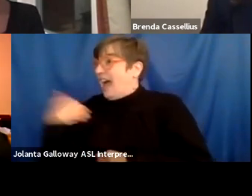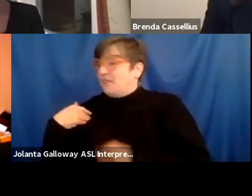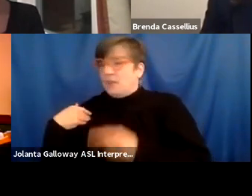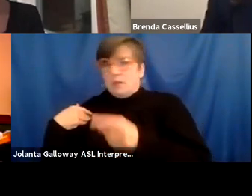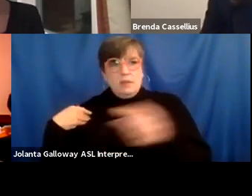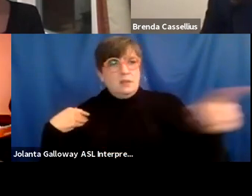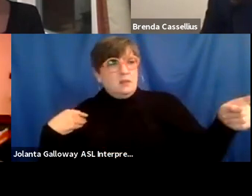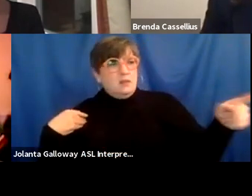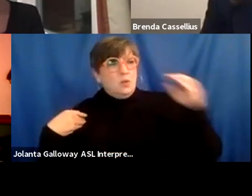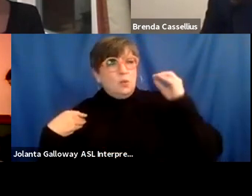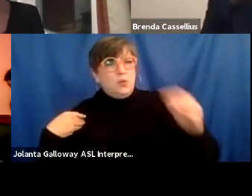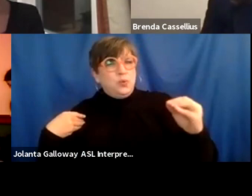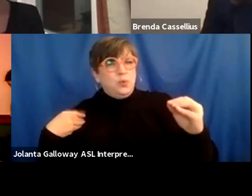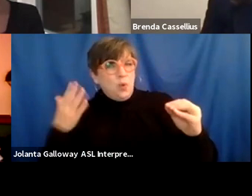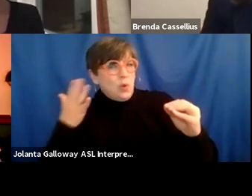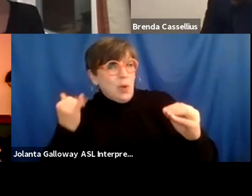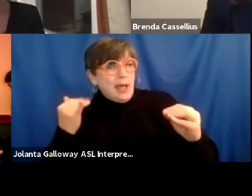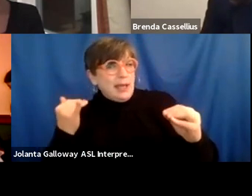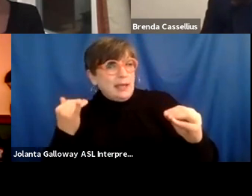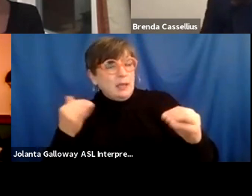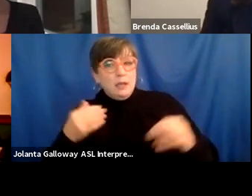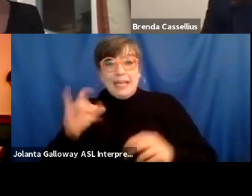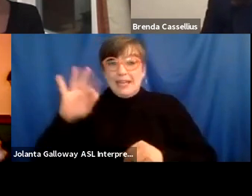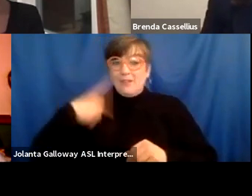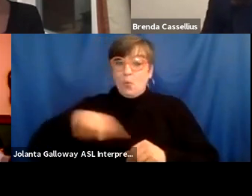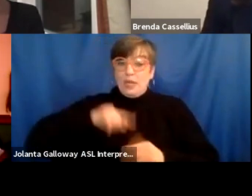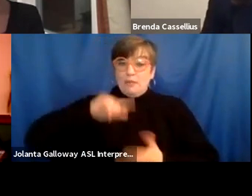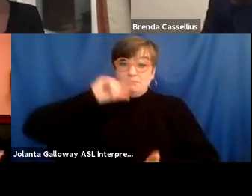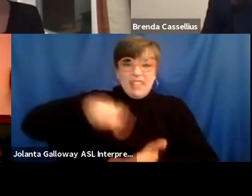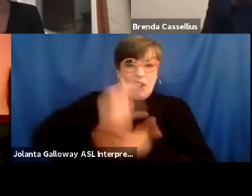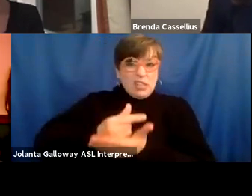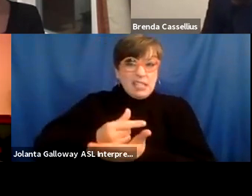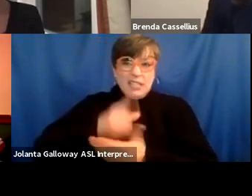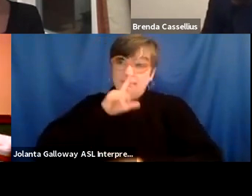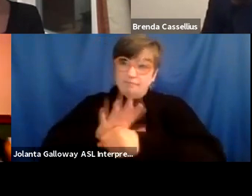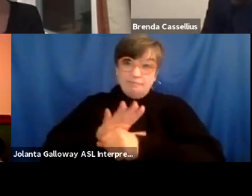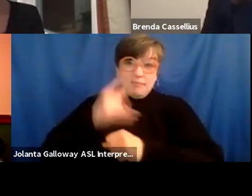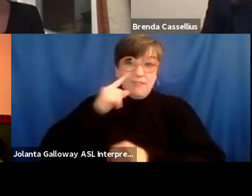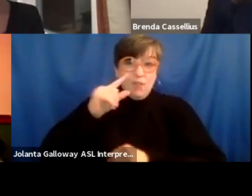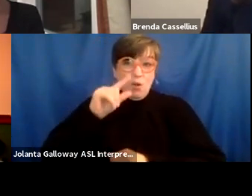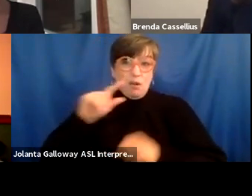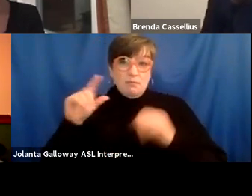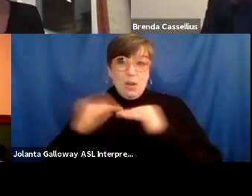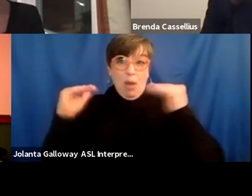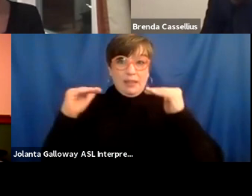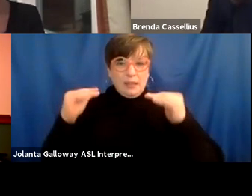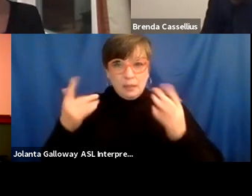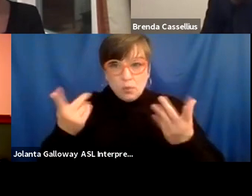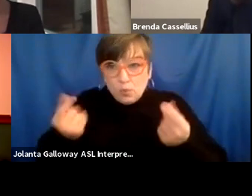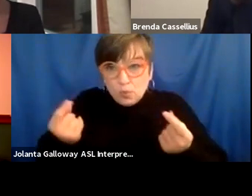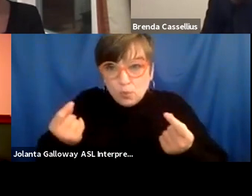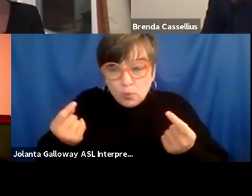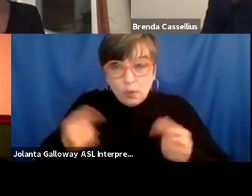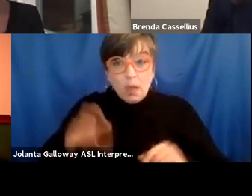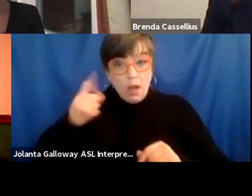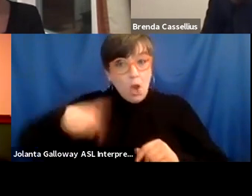about guaranteeing a foundation for quality, we've started with things like family liaisons and social workers, but the superintendent